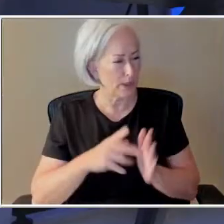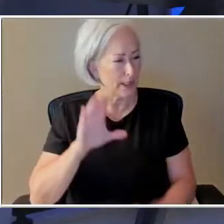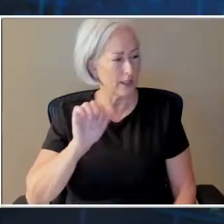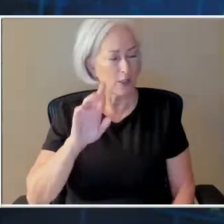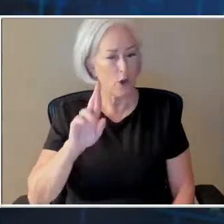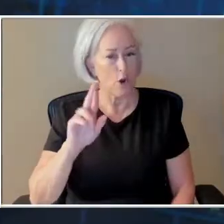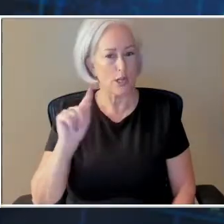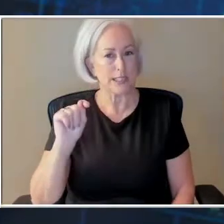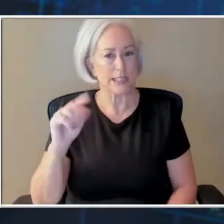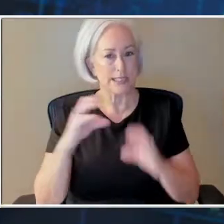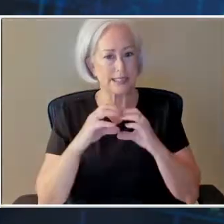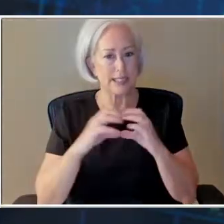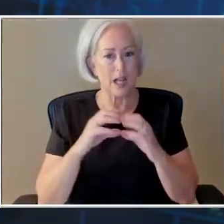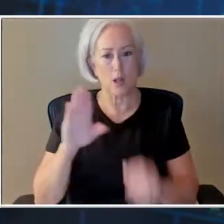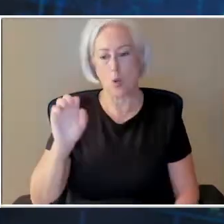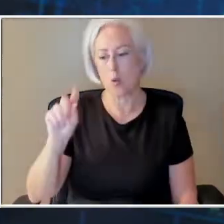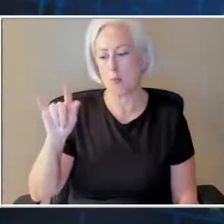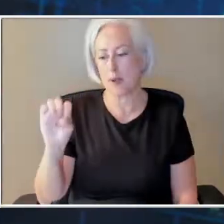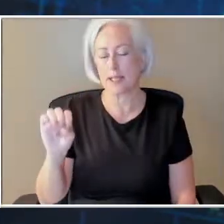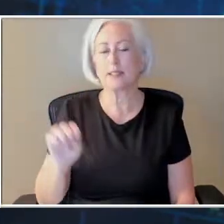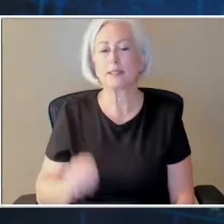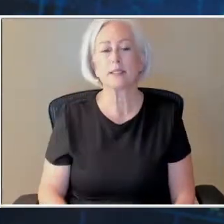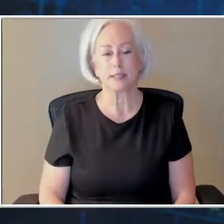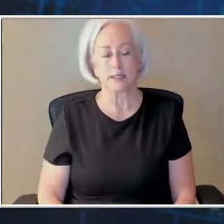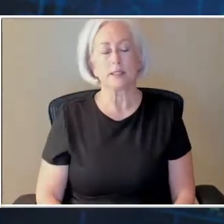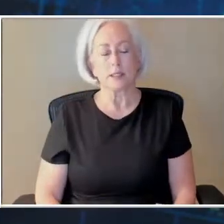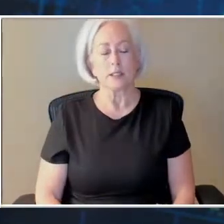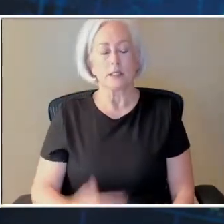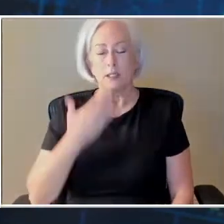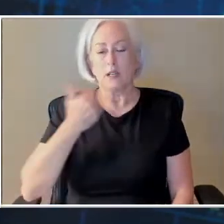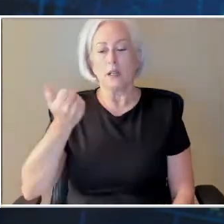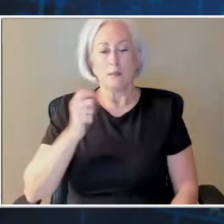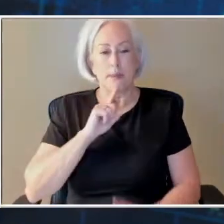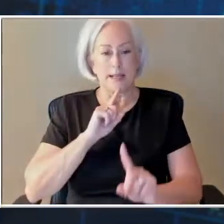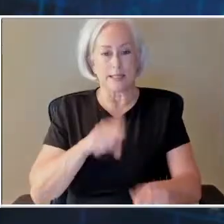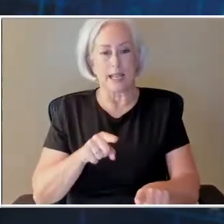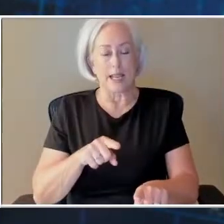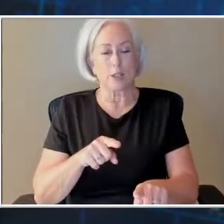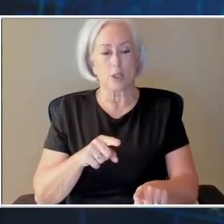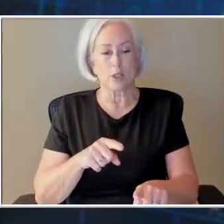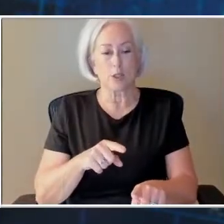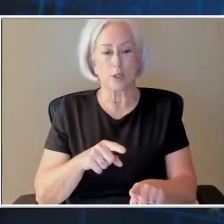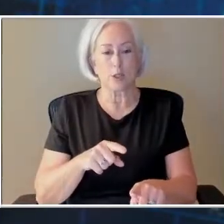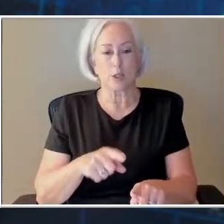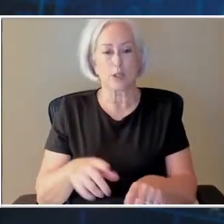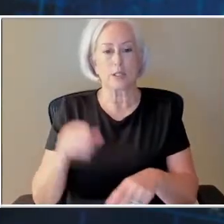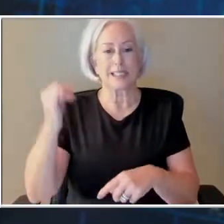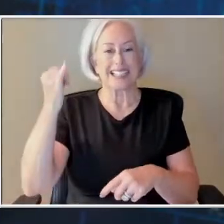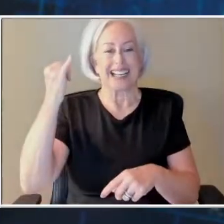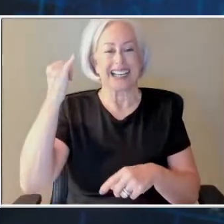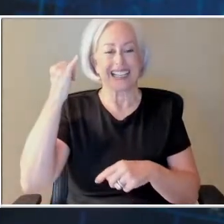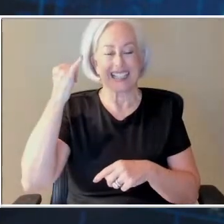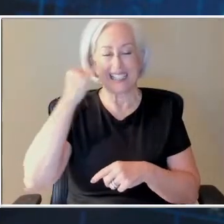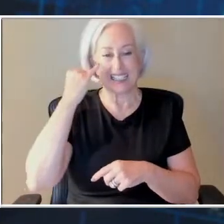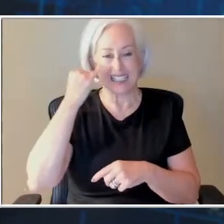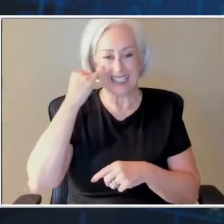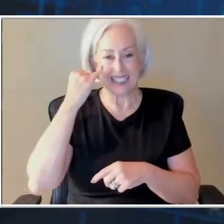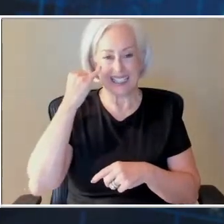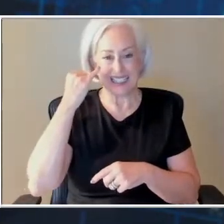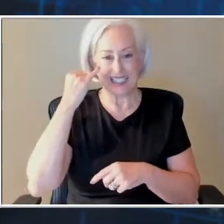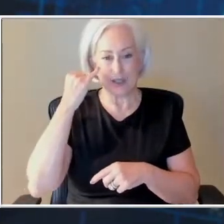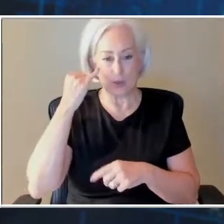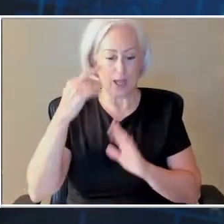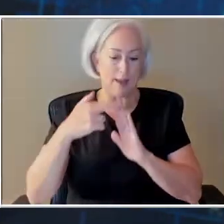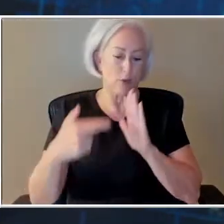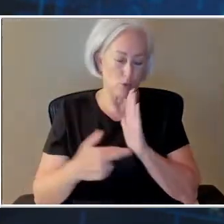Yeah, that's a great question, and I think the best answer I can give is that if we have guidelines by the NCCN